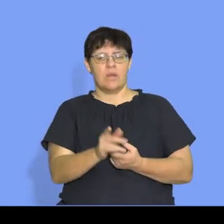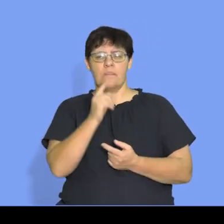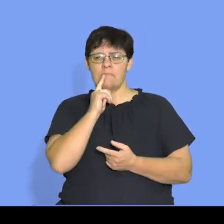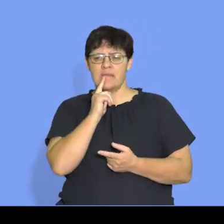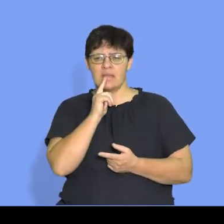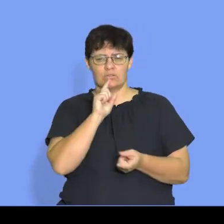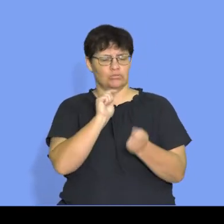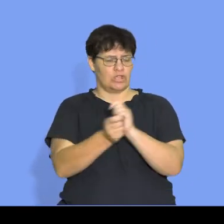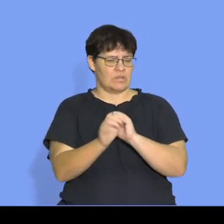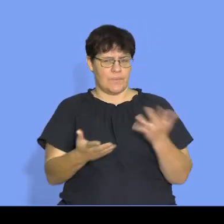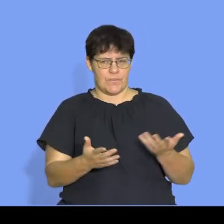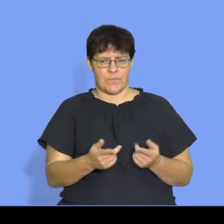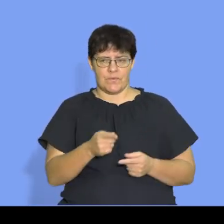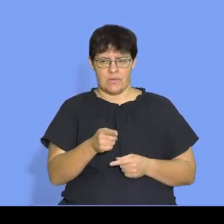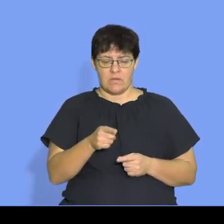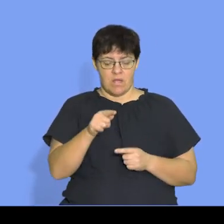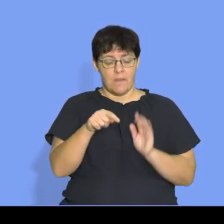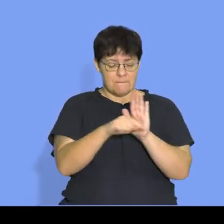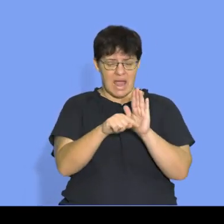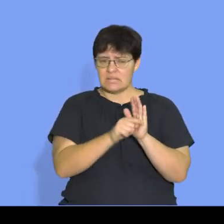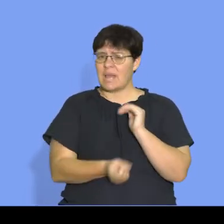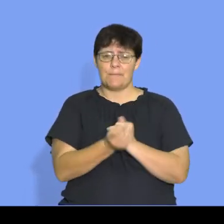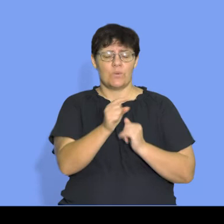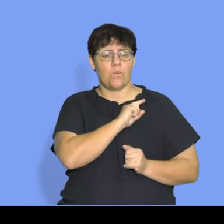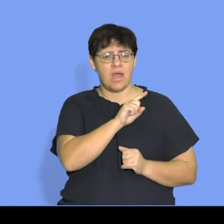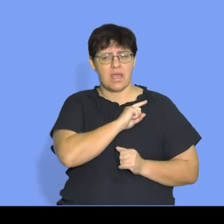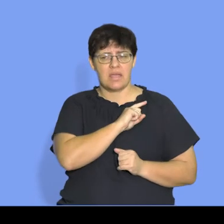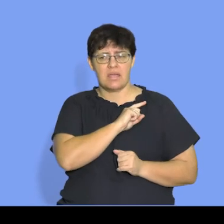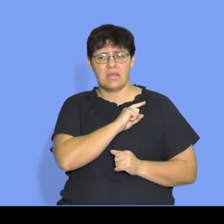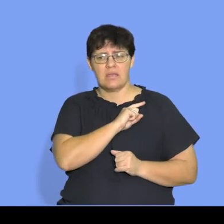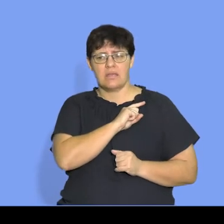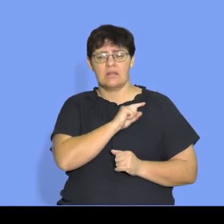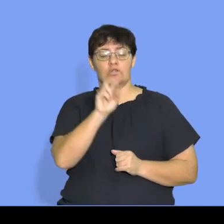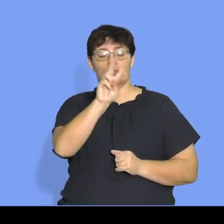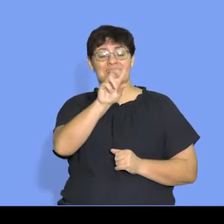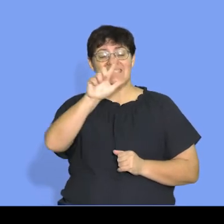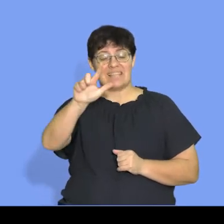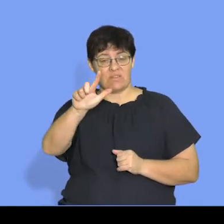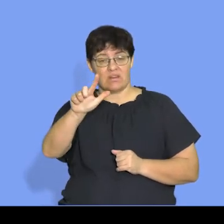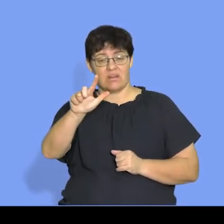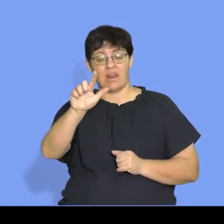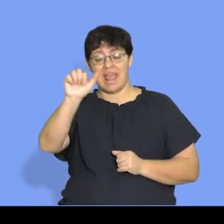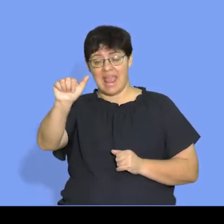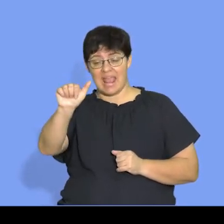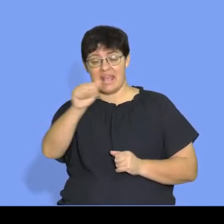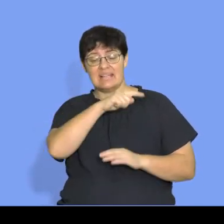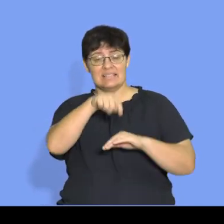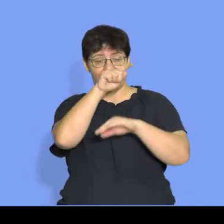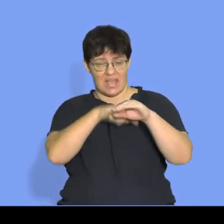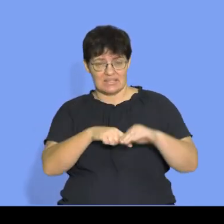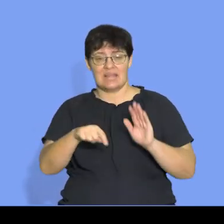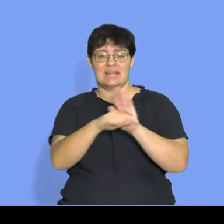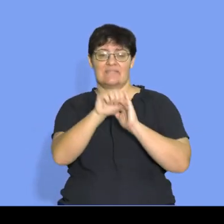right? So this minus, it came about because I divided the 27a by negative